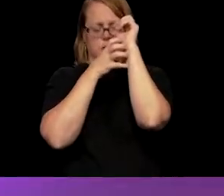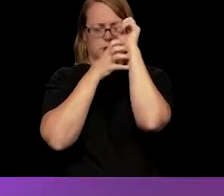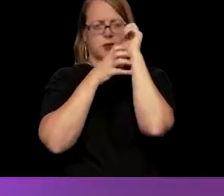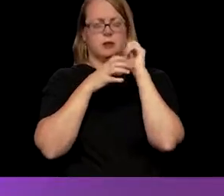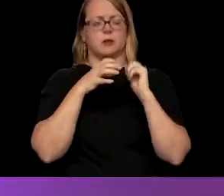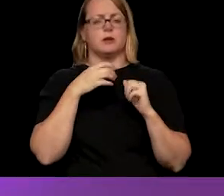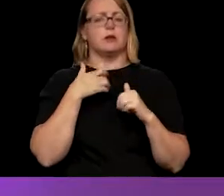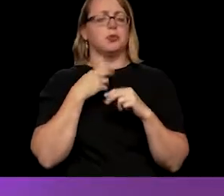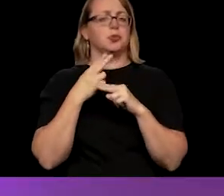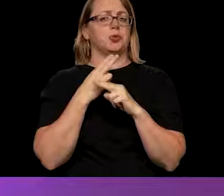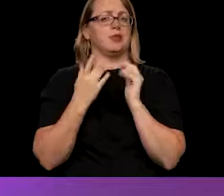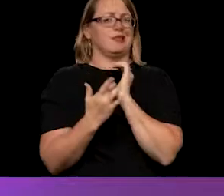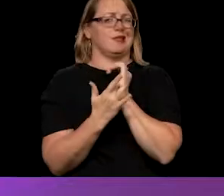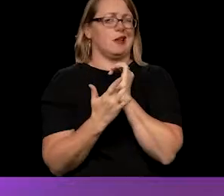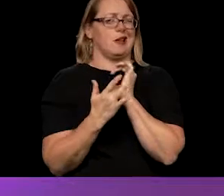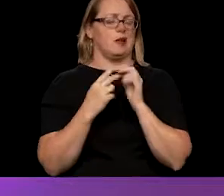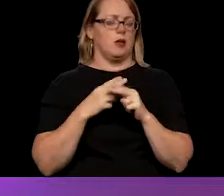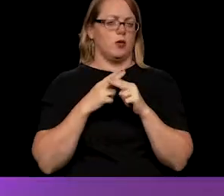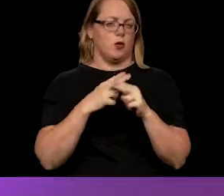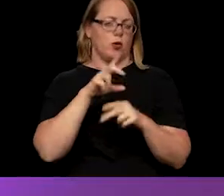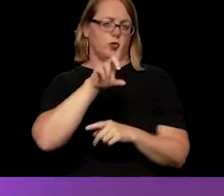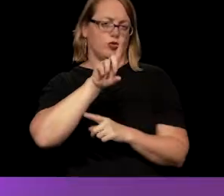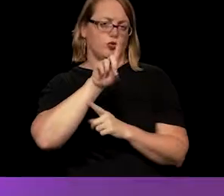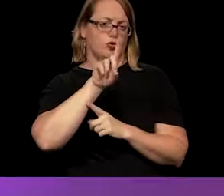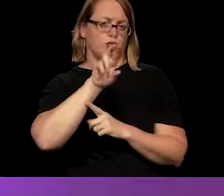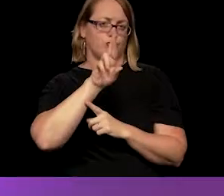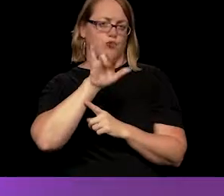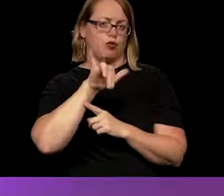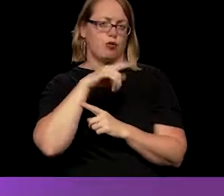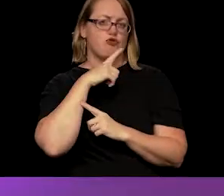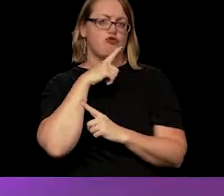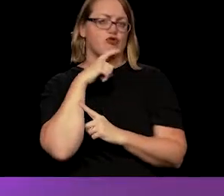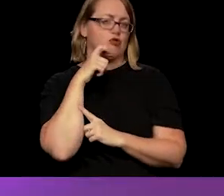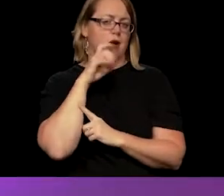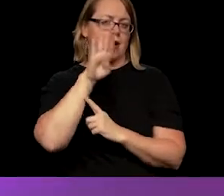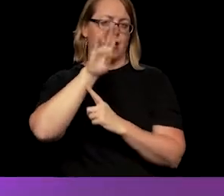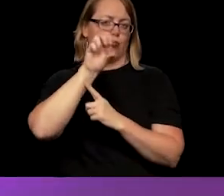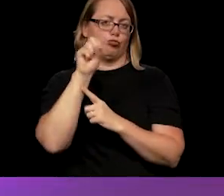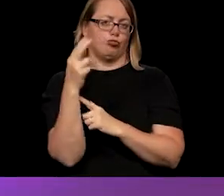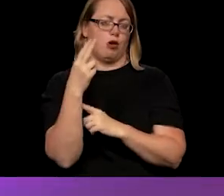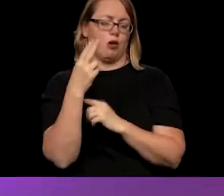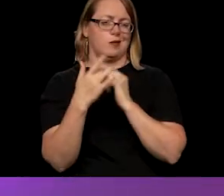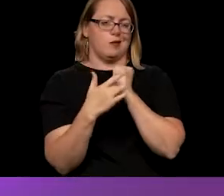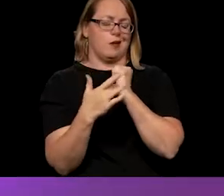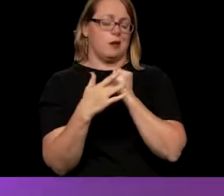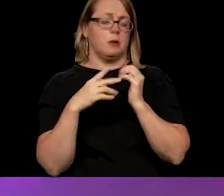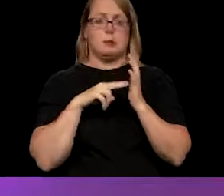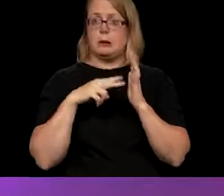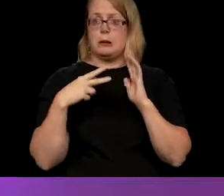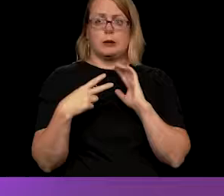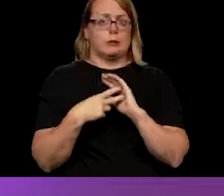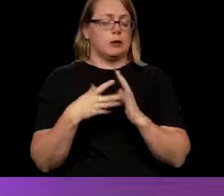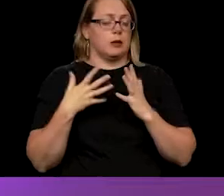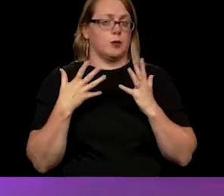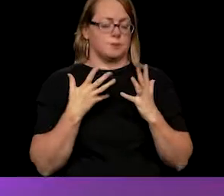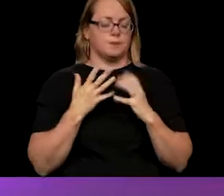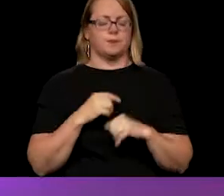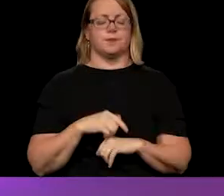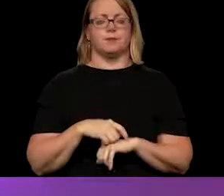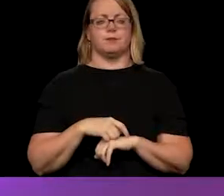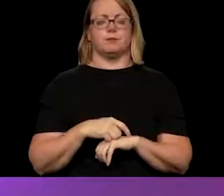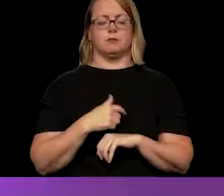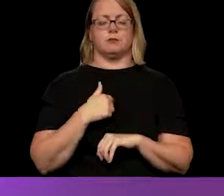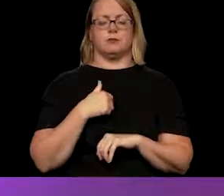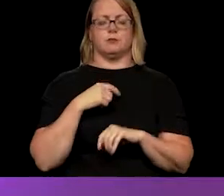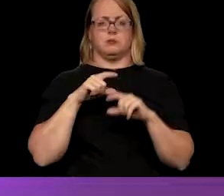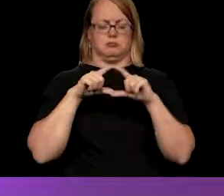on. I'm going to paint some black smudges, but I'm going to continue painting without adding more